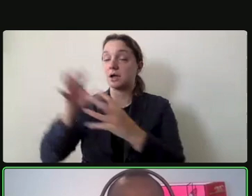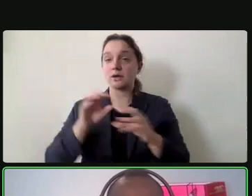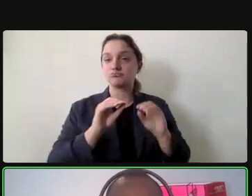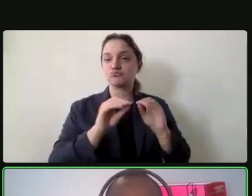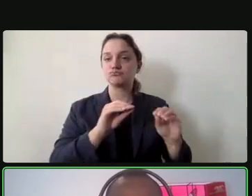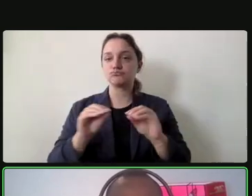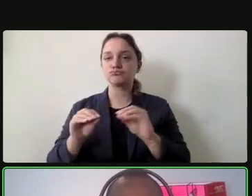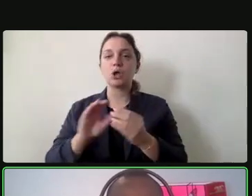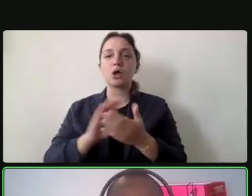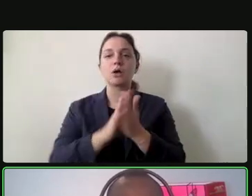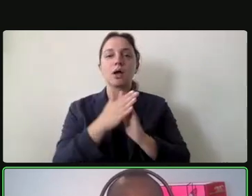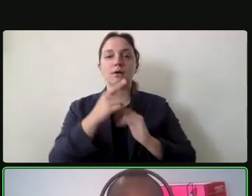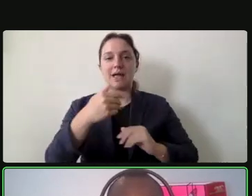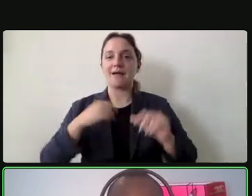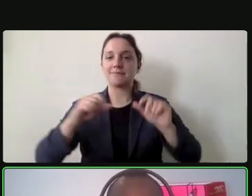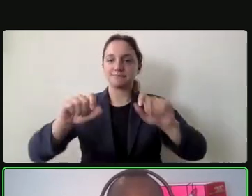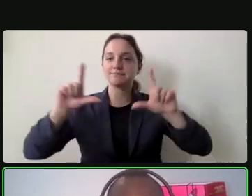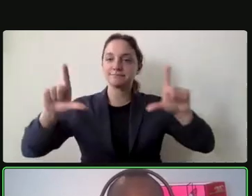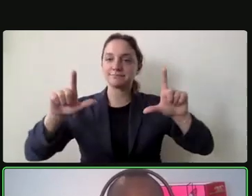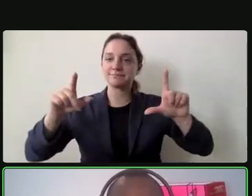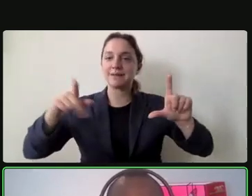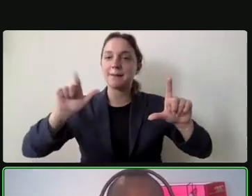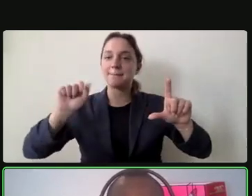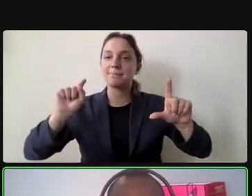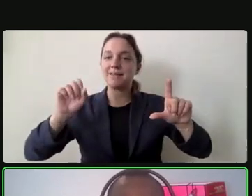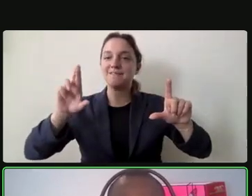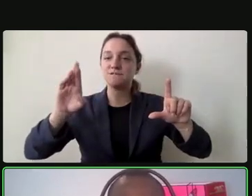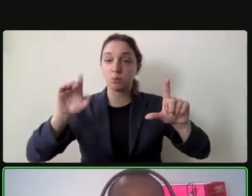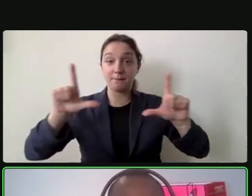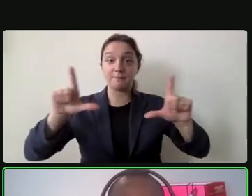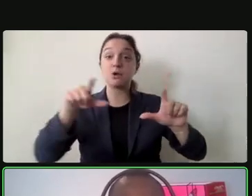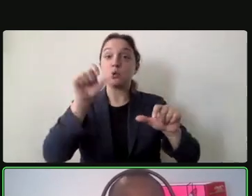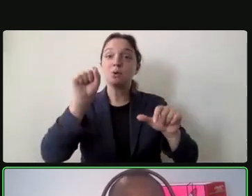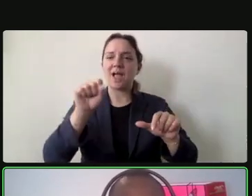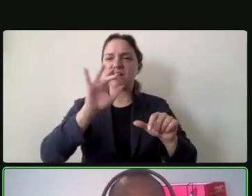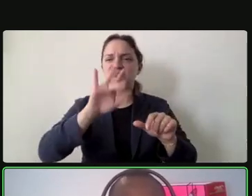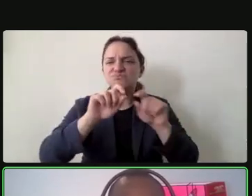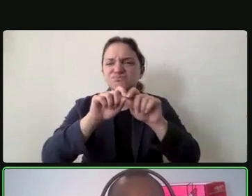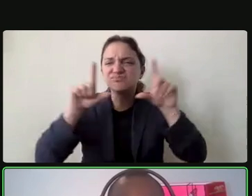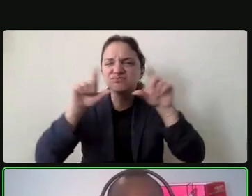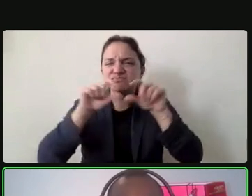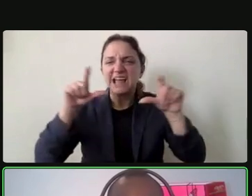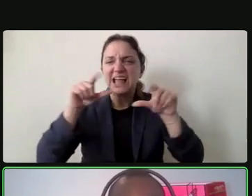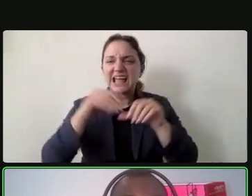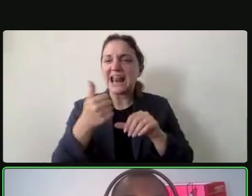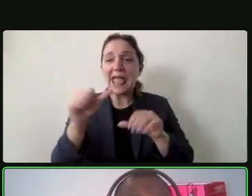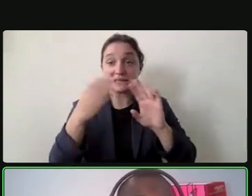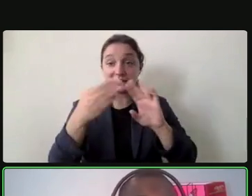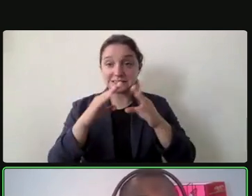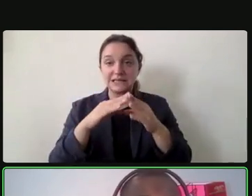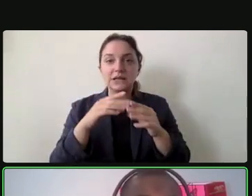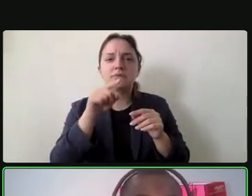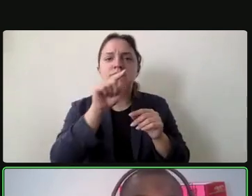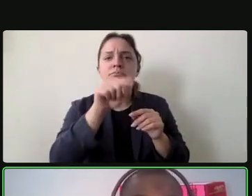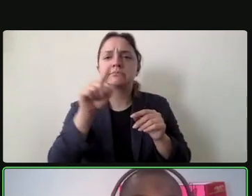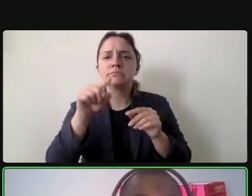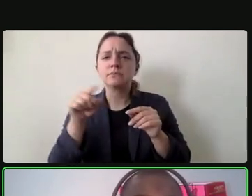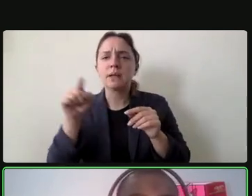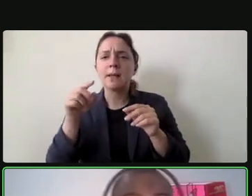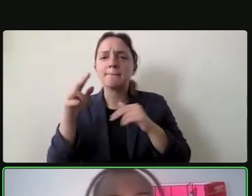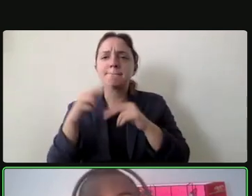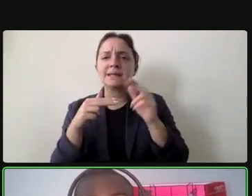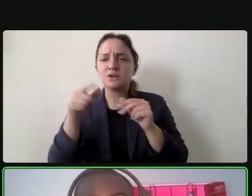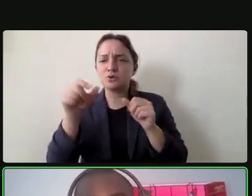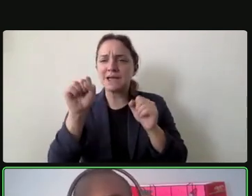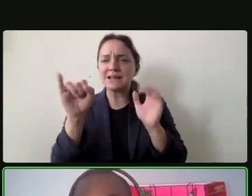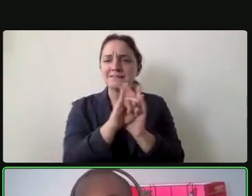allows us to look at all of the buildings in a city and identify which of those buildings are great candidates for